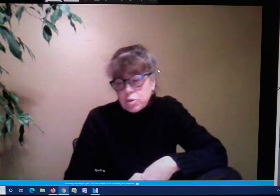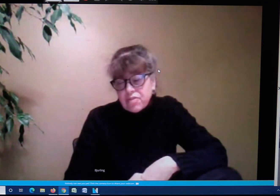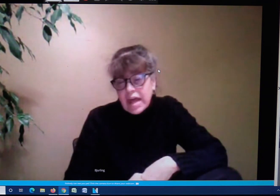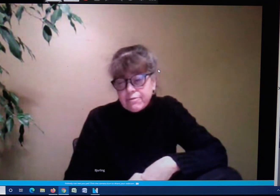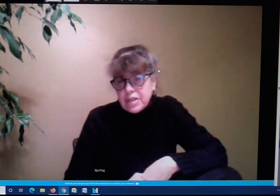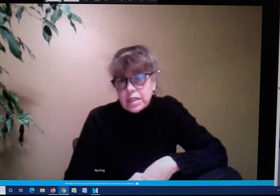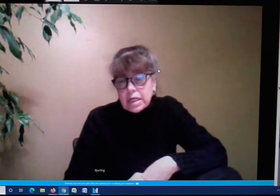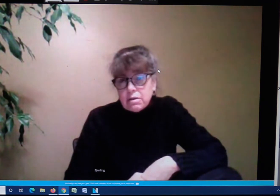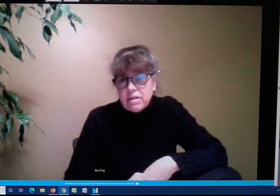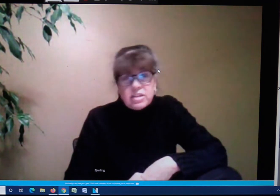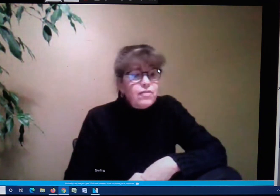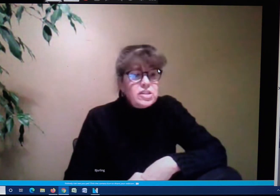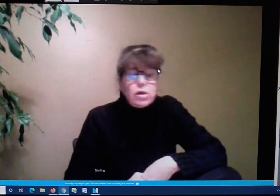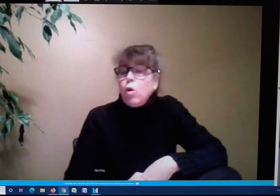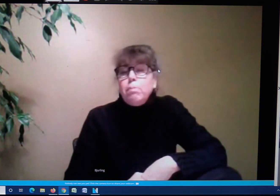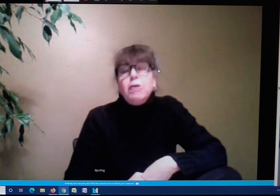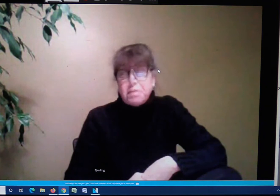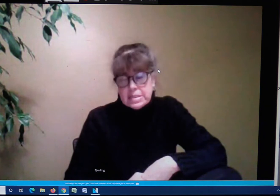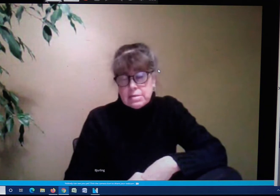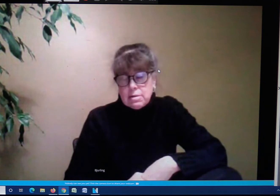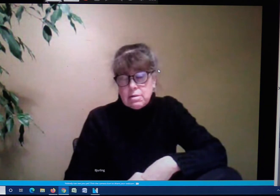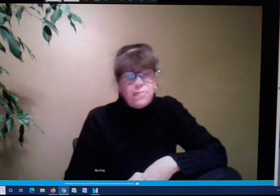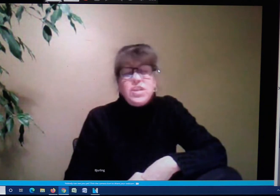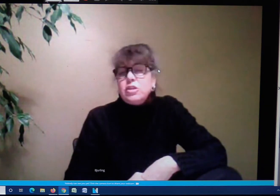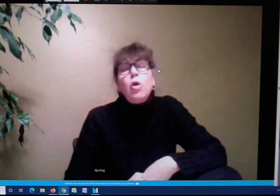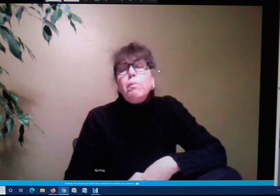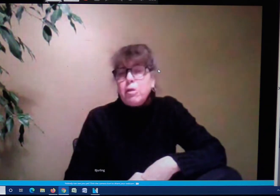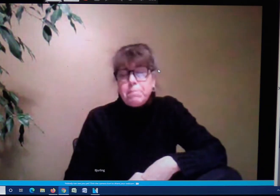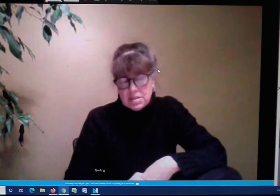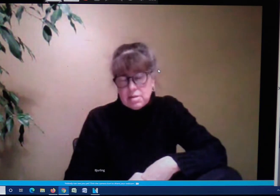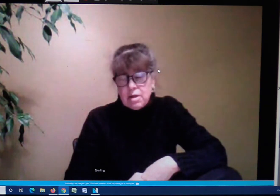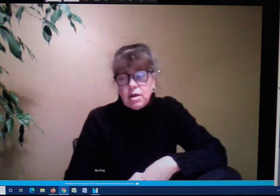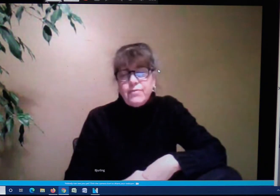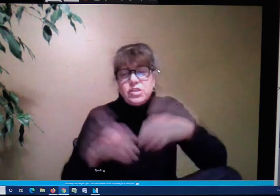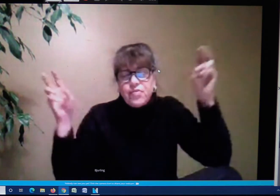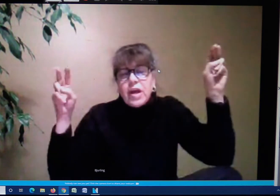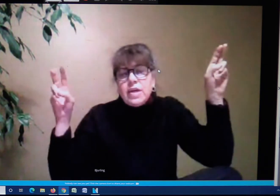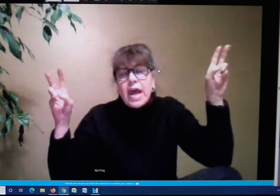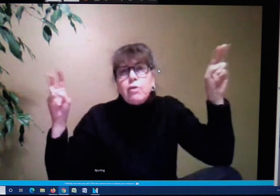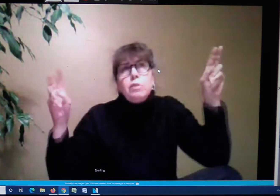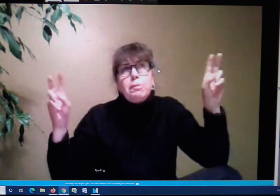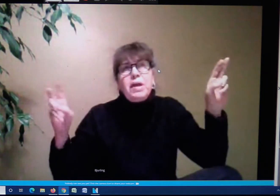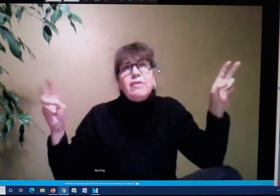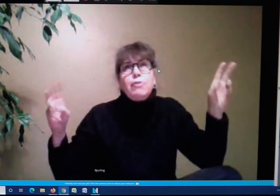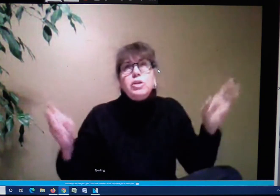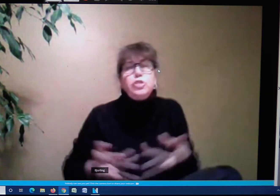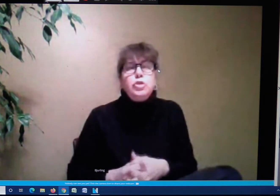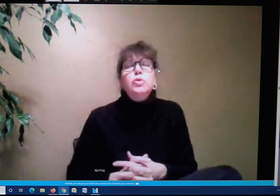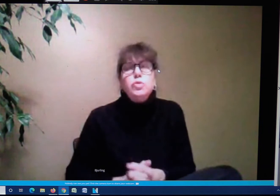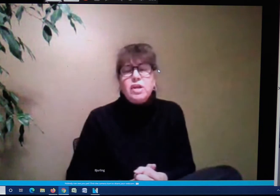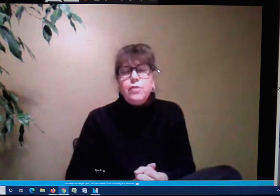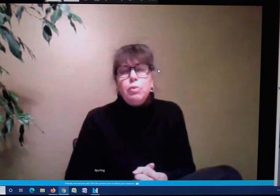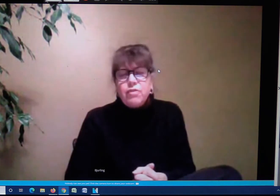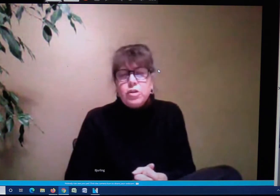engineered back to a flat fee again? That defeats the whole purpose. Defeats the whole purpose of this fair, equitable pay for what